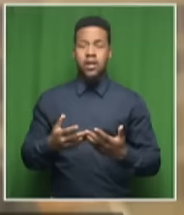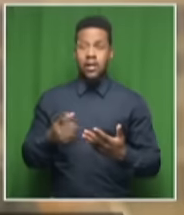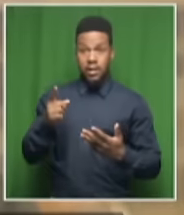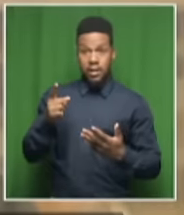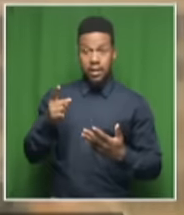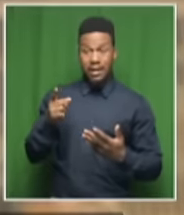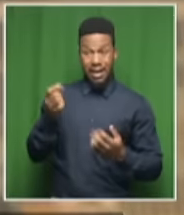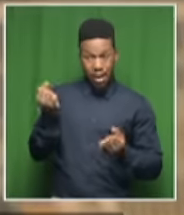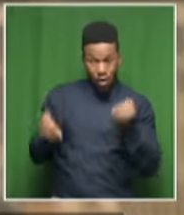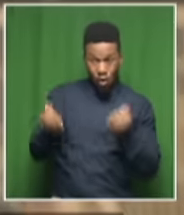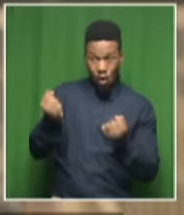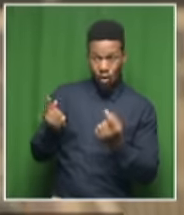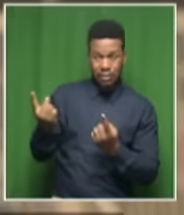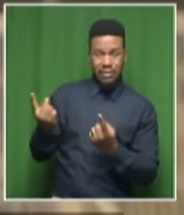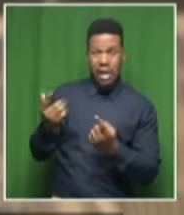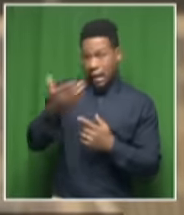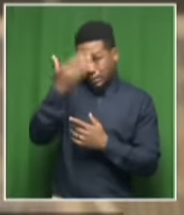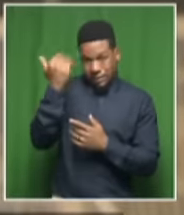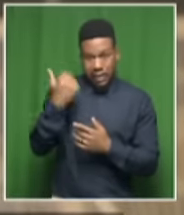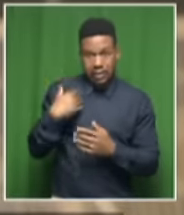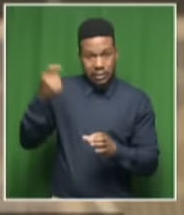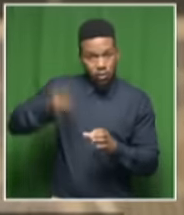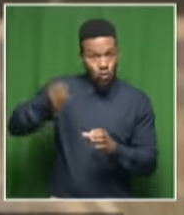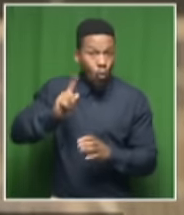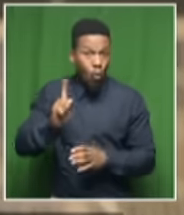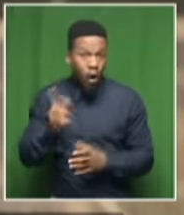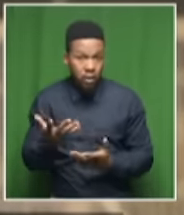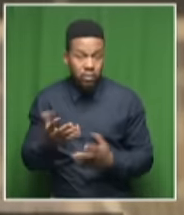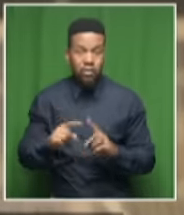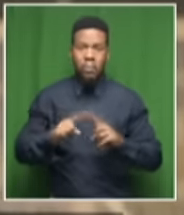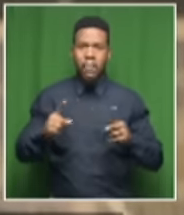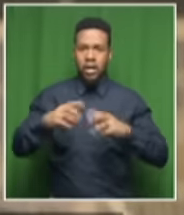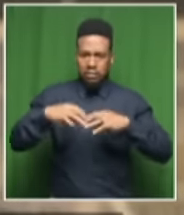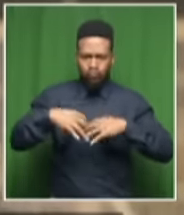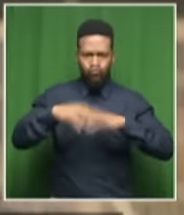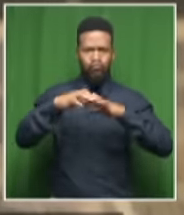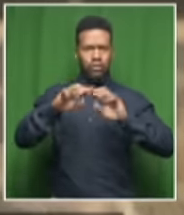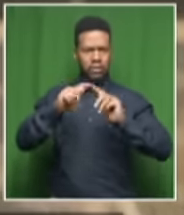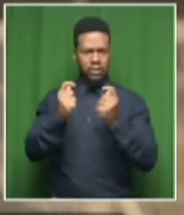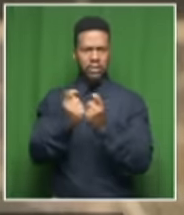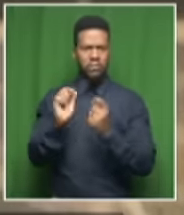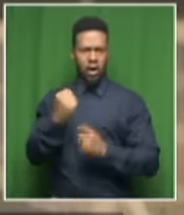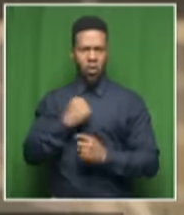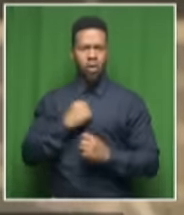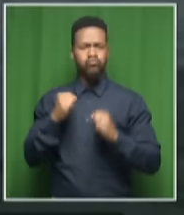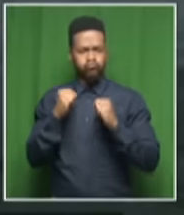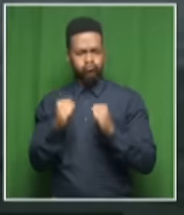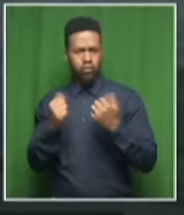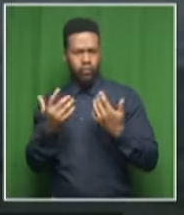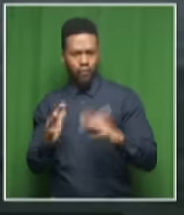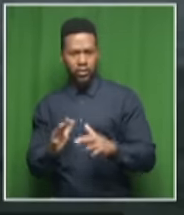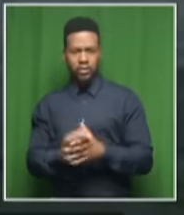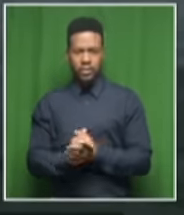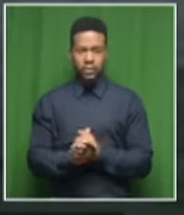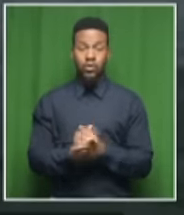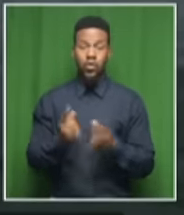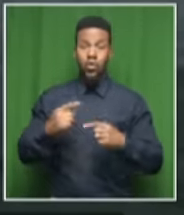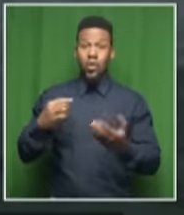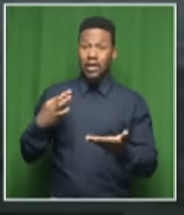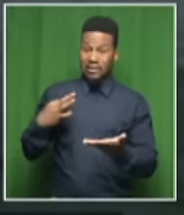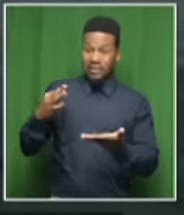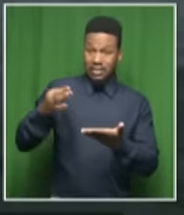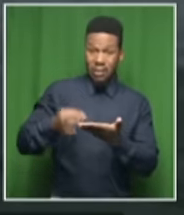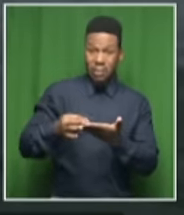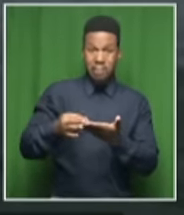outcome, but we believe we have assembled a capable team. And we've also submitted very